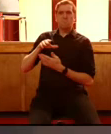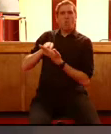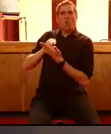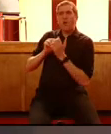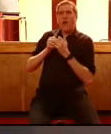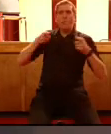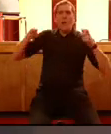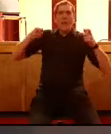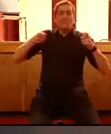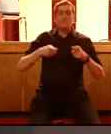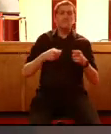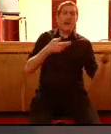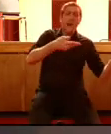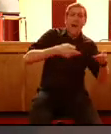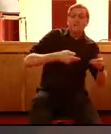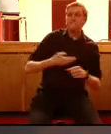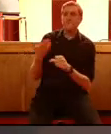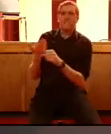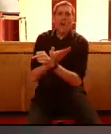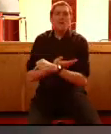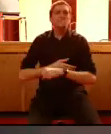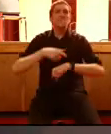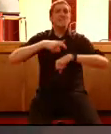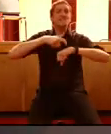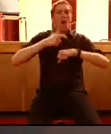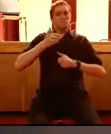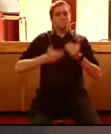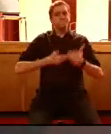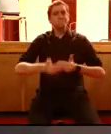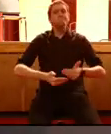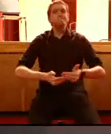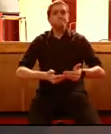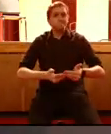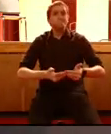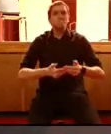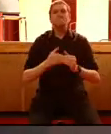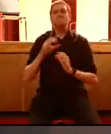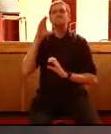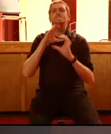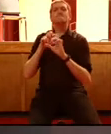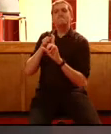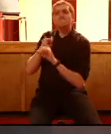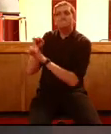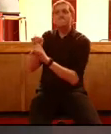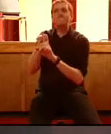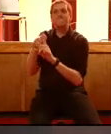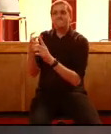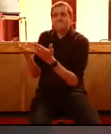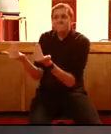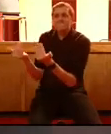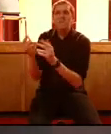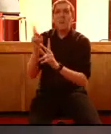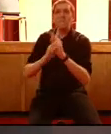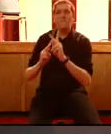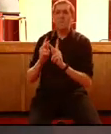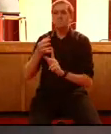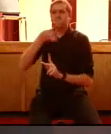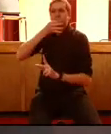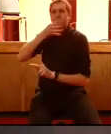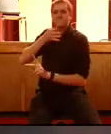hiring and firing, time management, seeking out the people that knew more than I did about certain